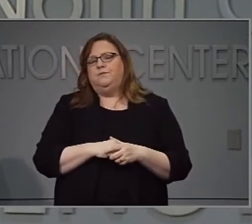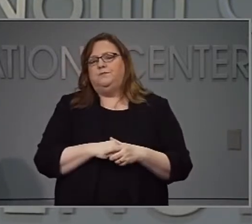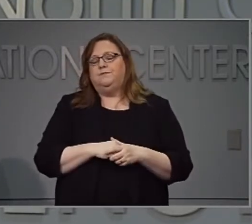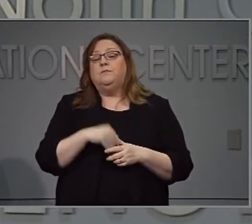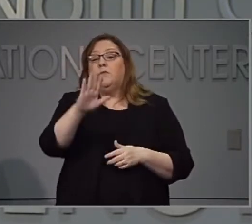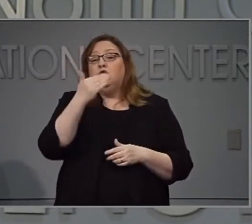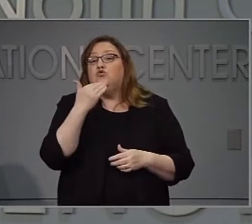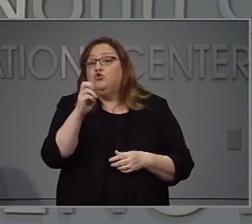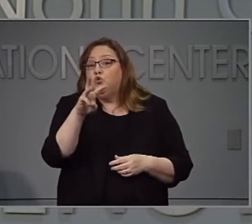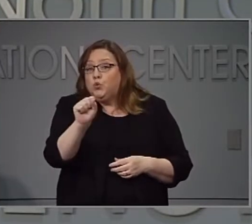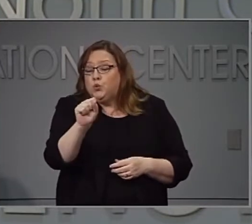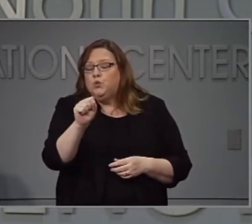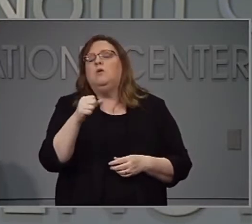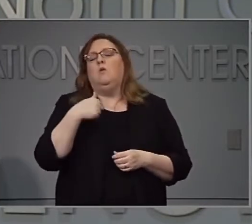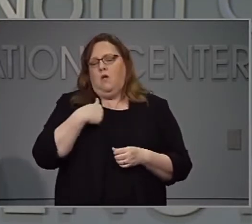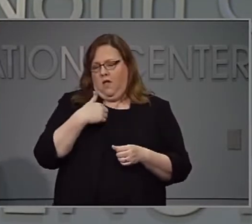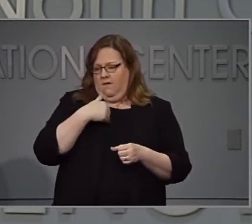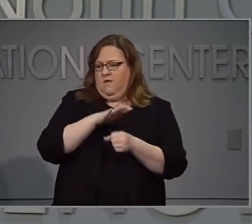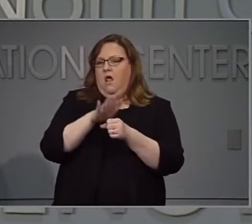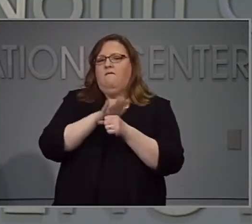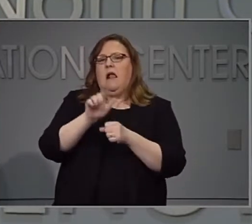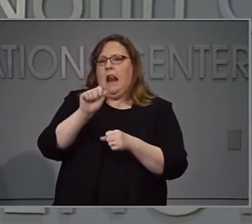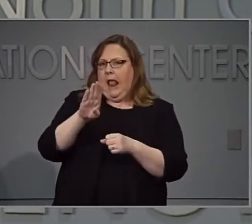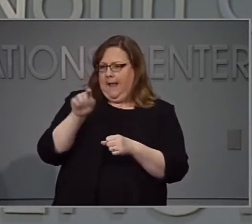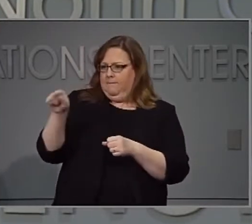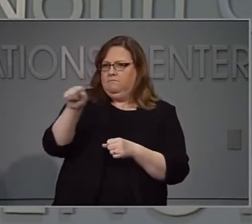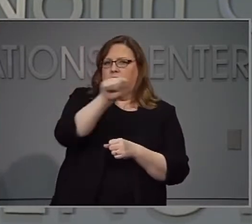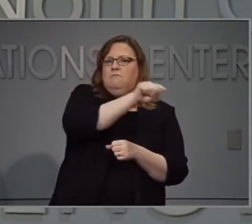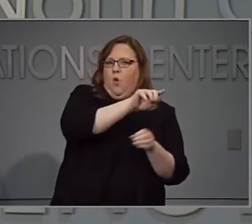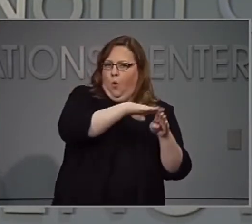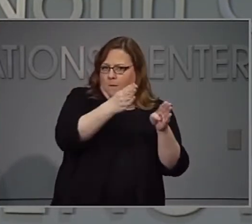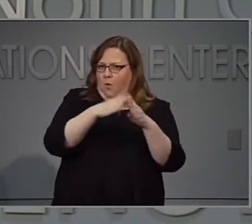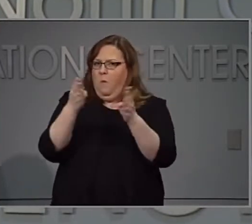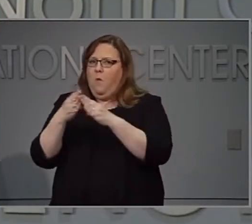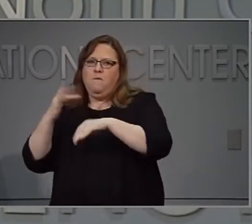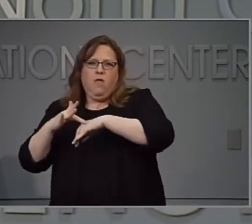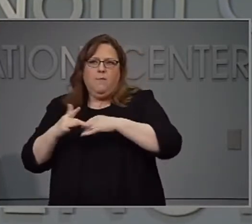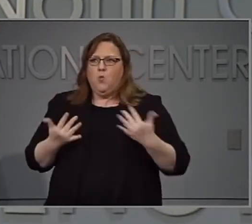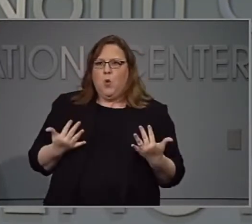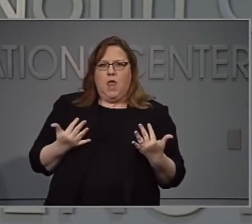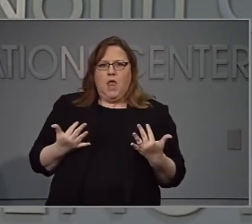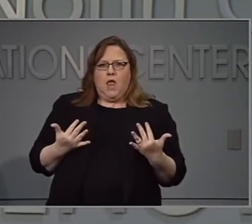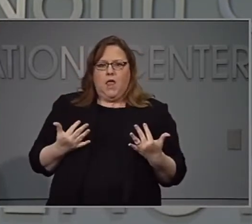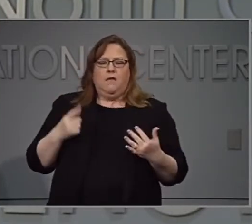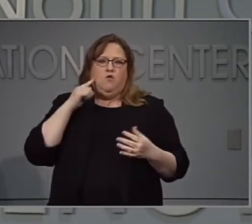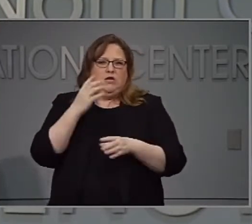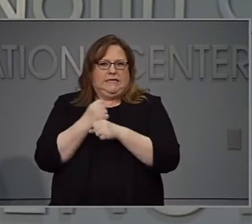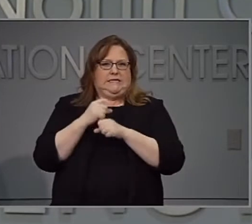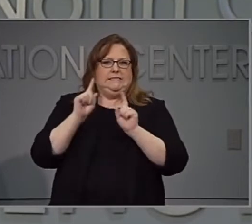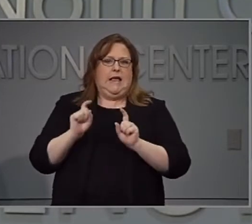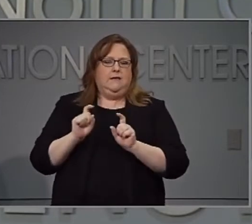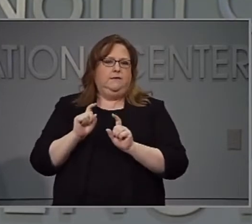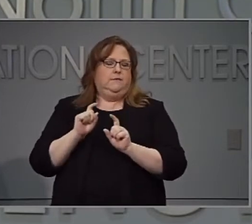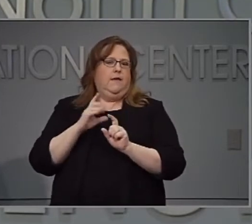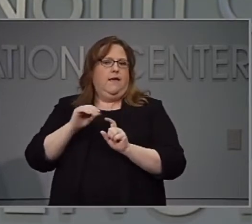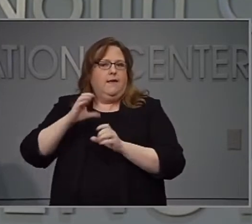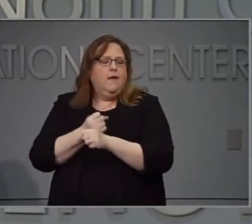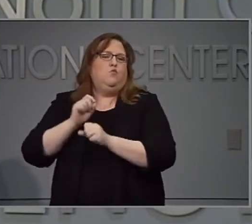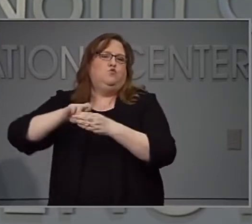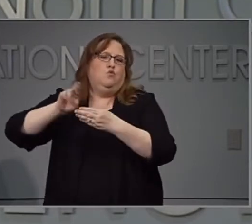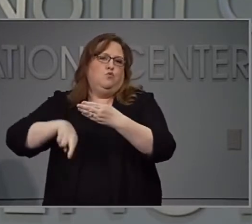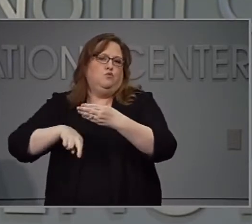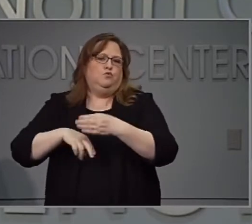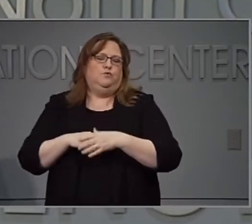lab capacity to run those tests once we get the samples there. The biggest problem is having